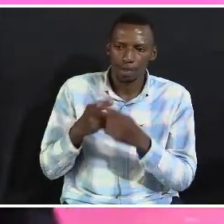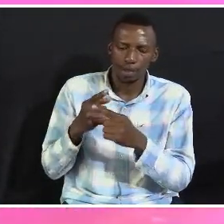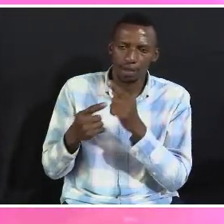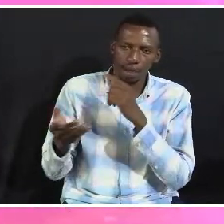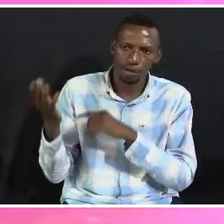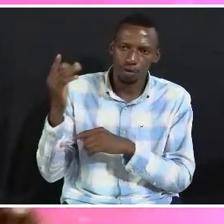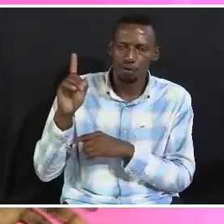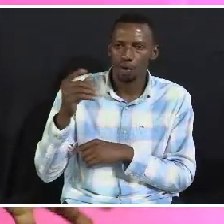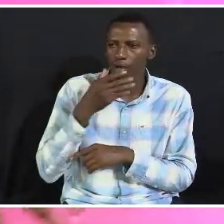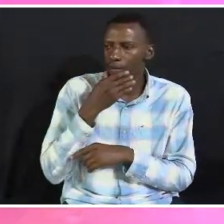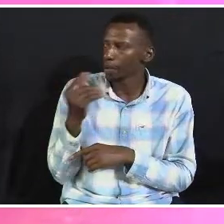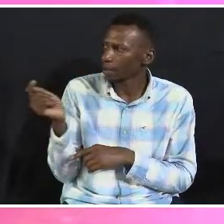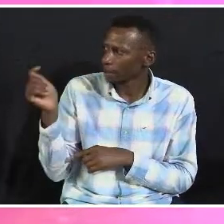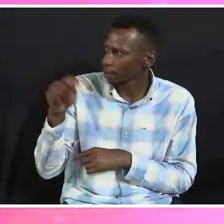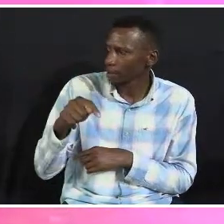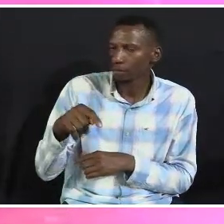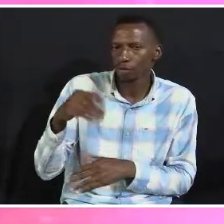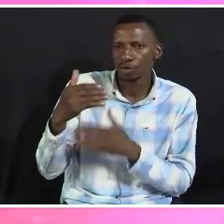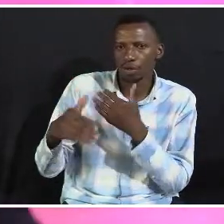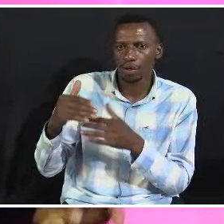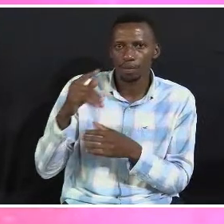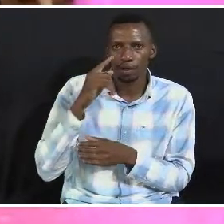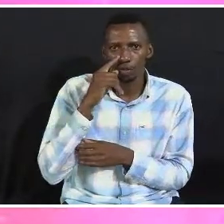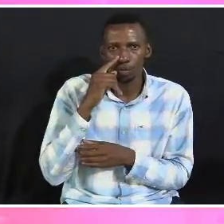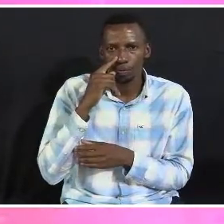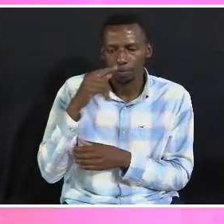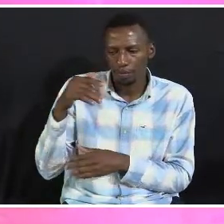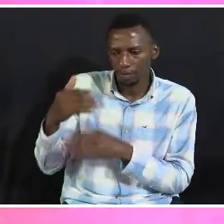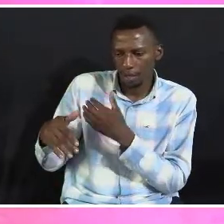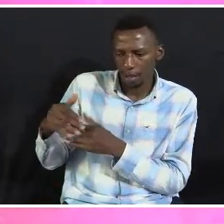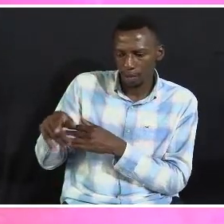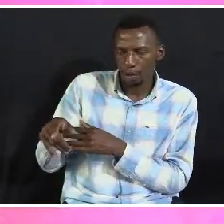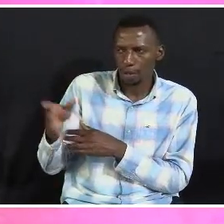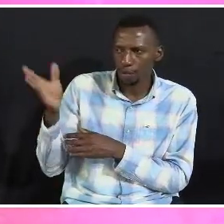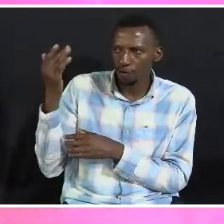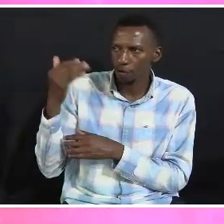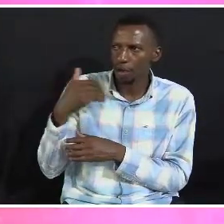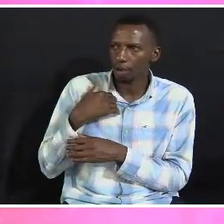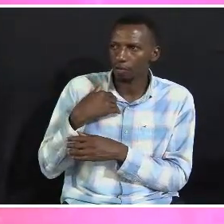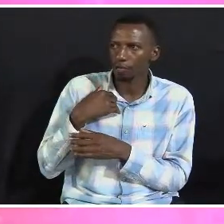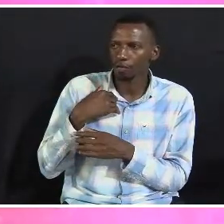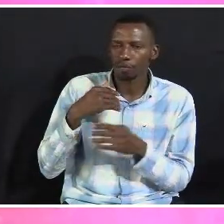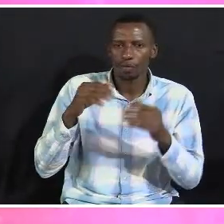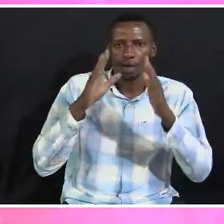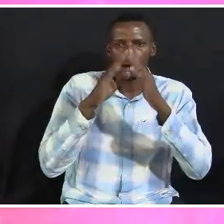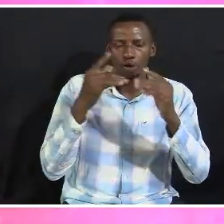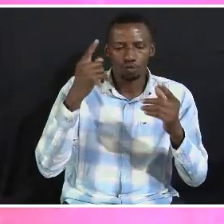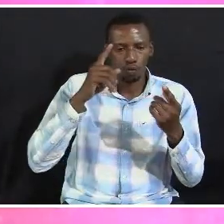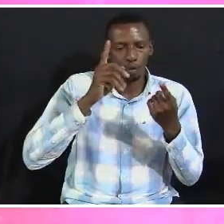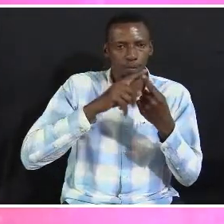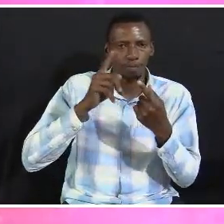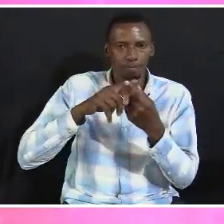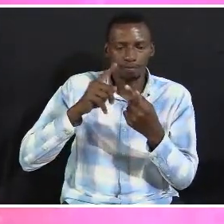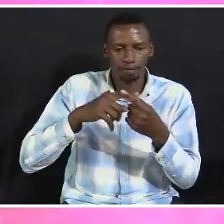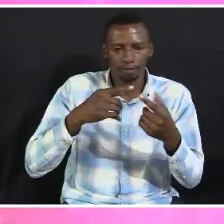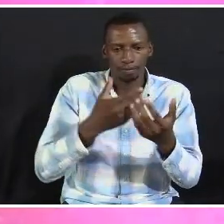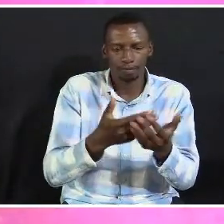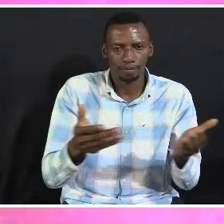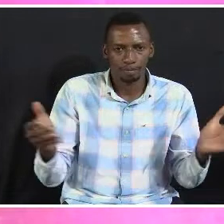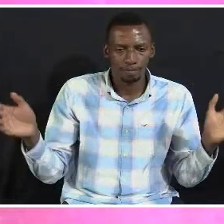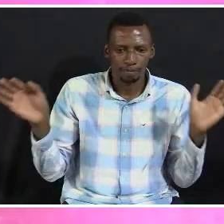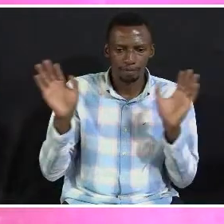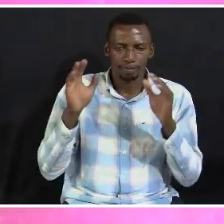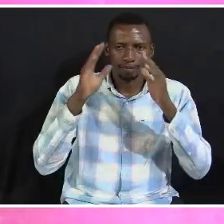came to a neighbor's home. The neighbor had put up an iron sheet house. And this neighbor was